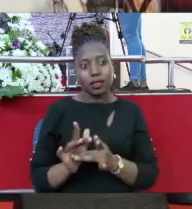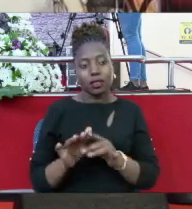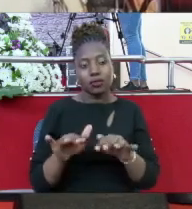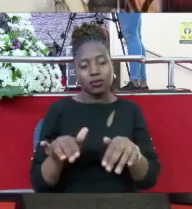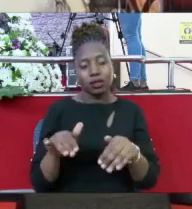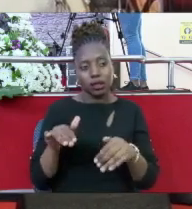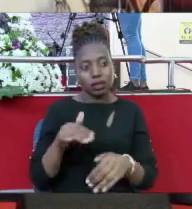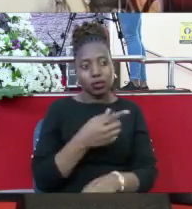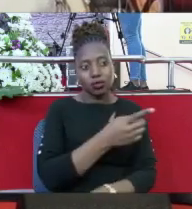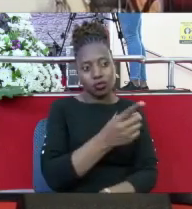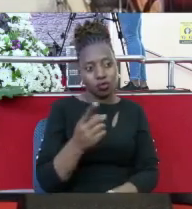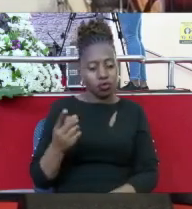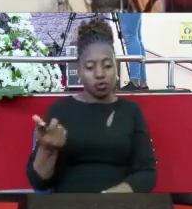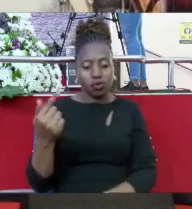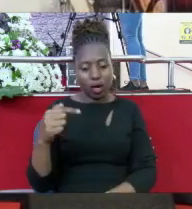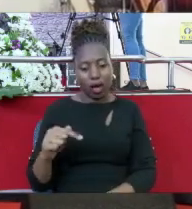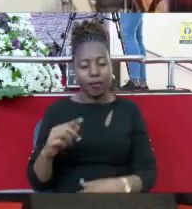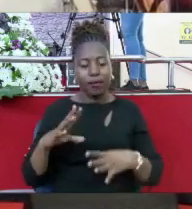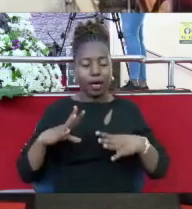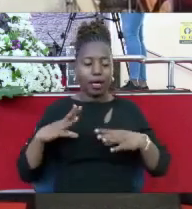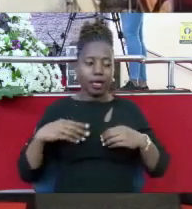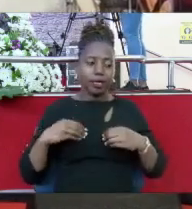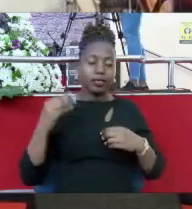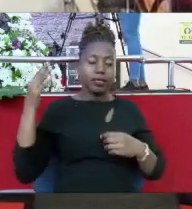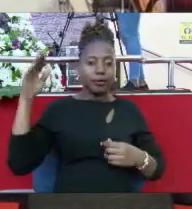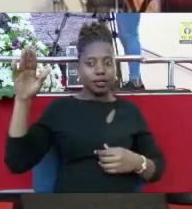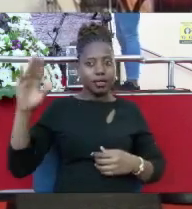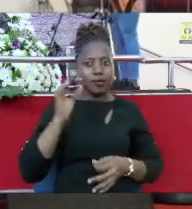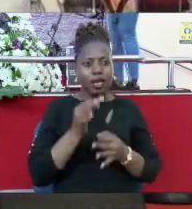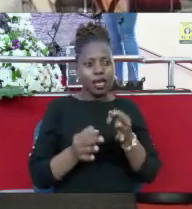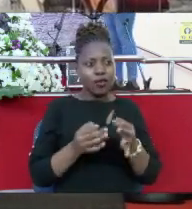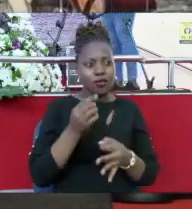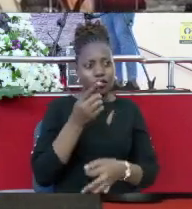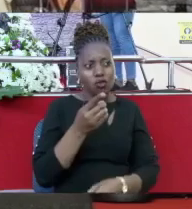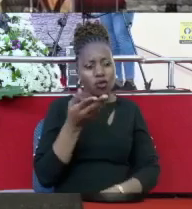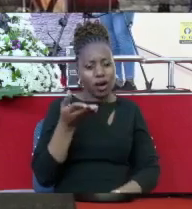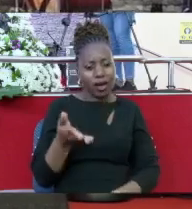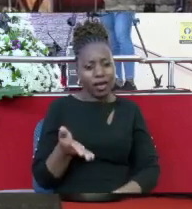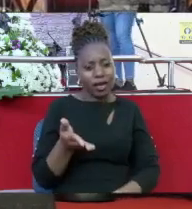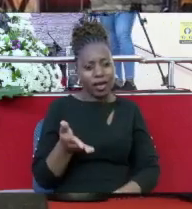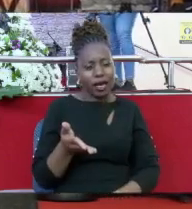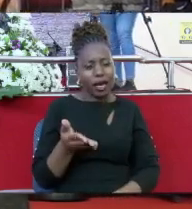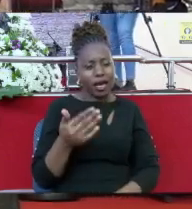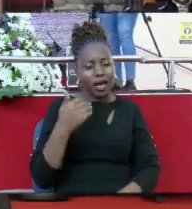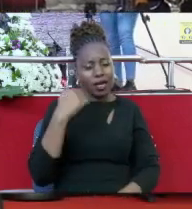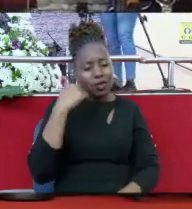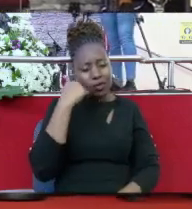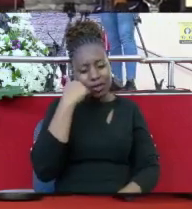ukaweza kumpokea Yesu. If you are here and you are sick in your body,